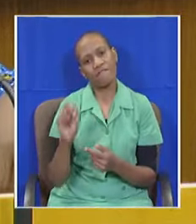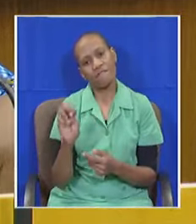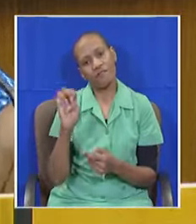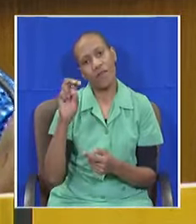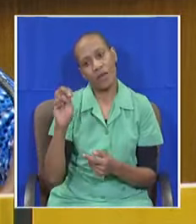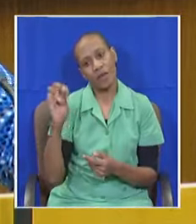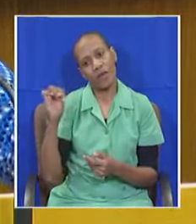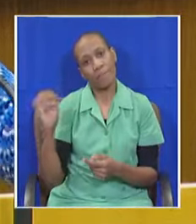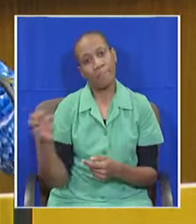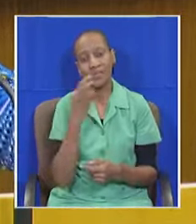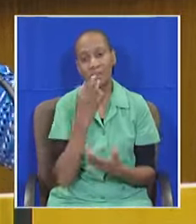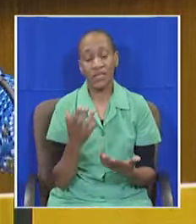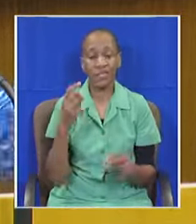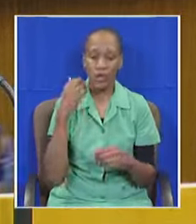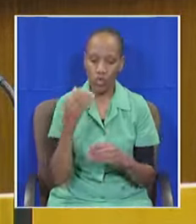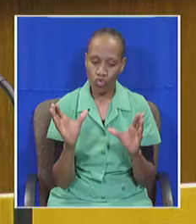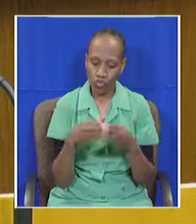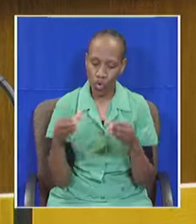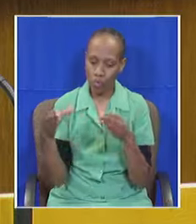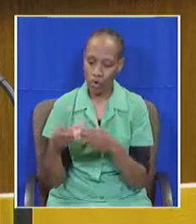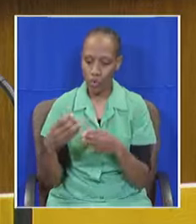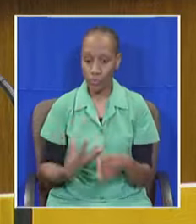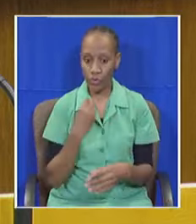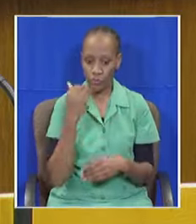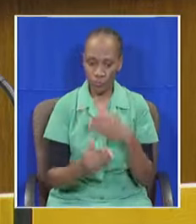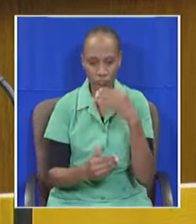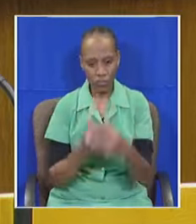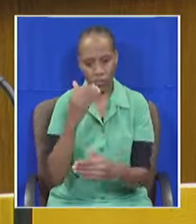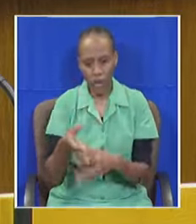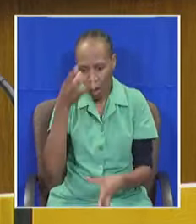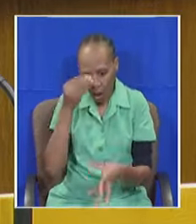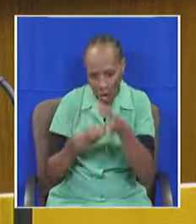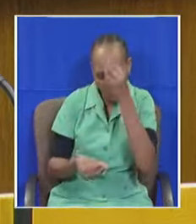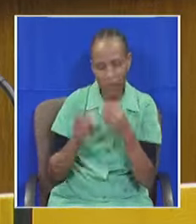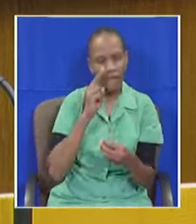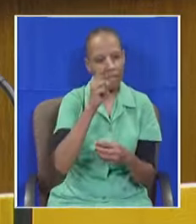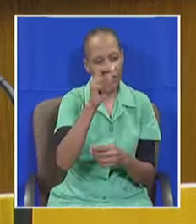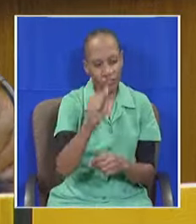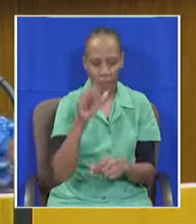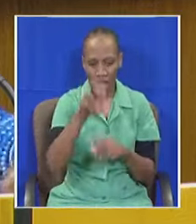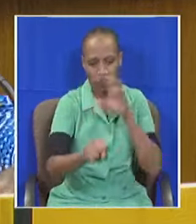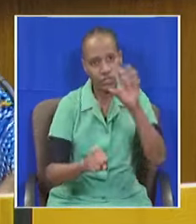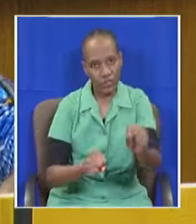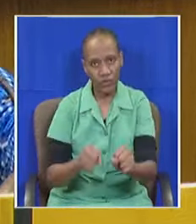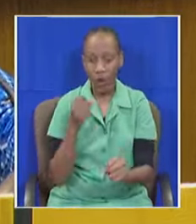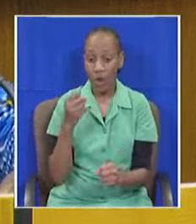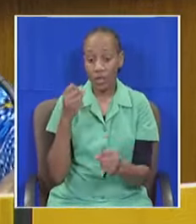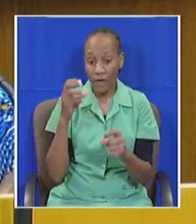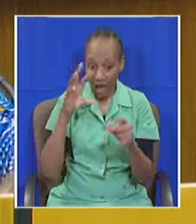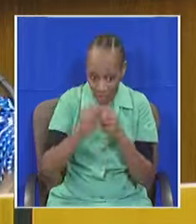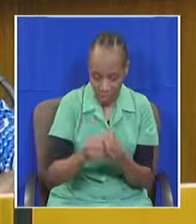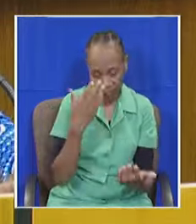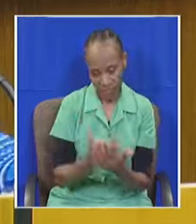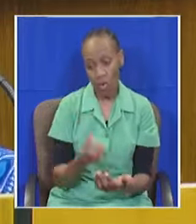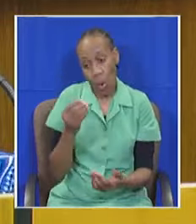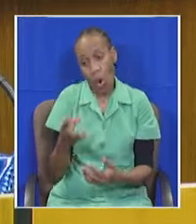each generation must, out of relative obscurity, discover its mission, either fulfill it or betray it. Today I